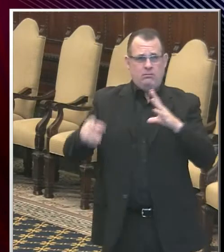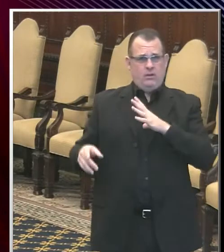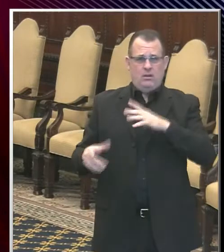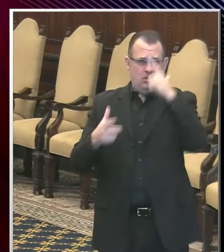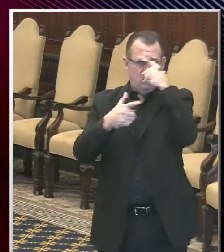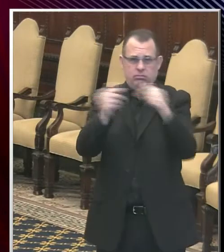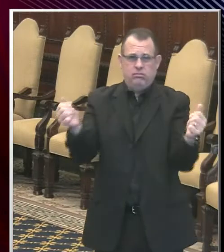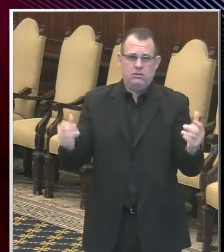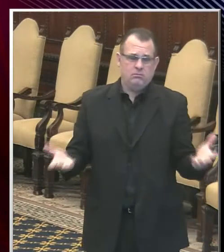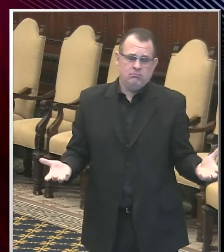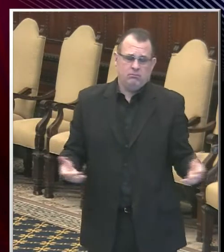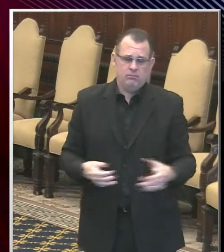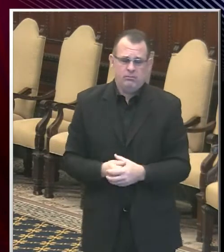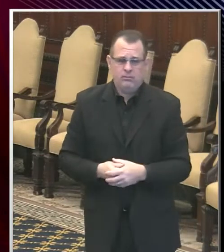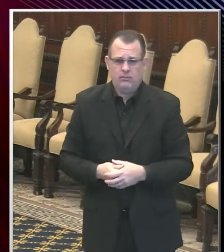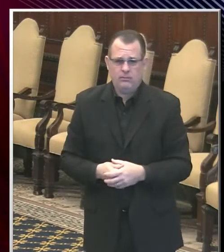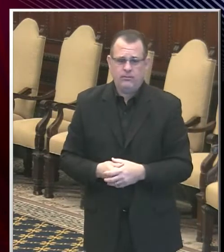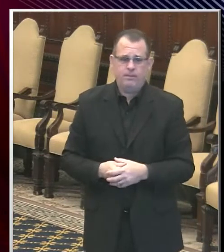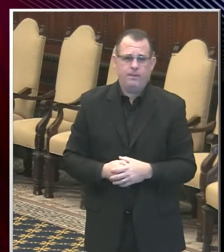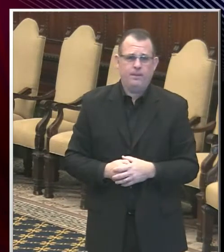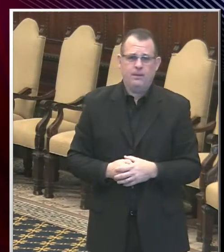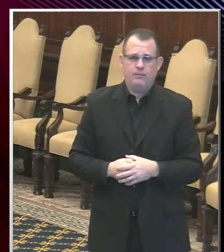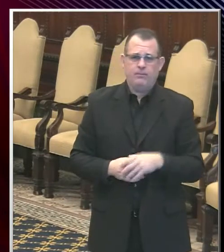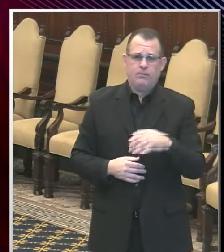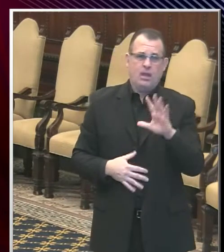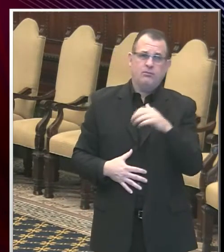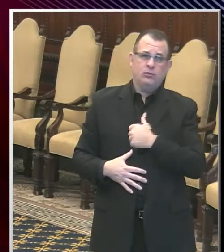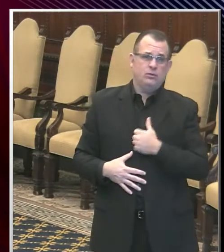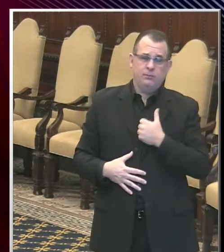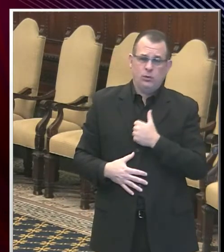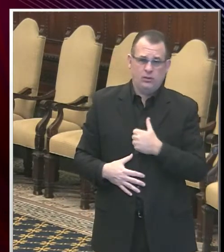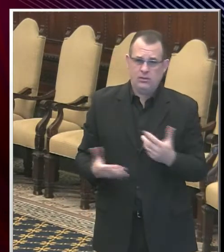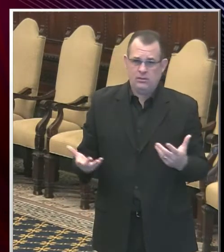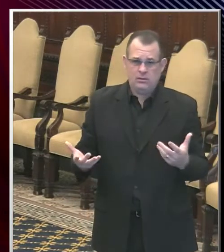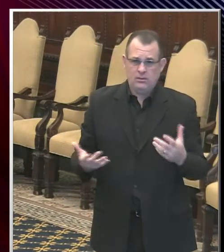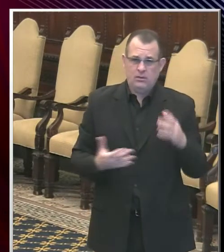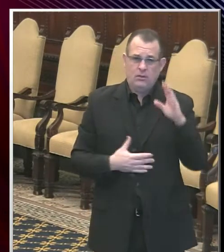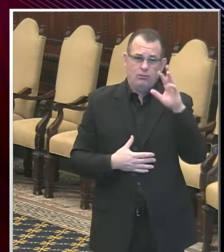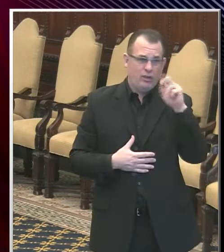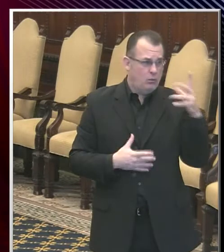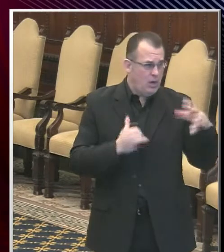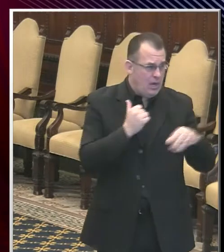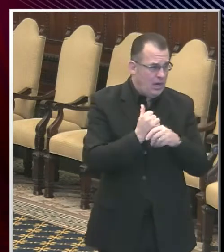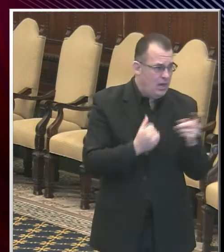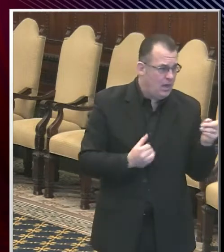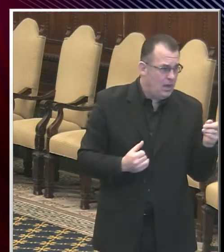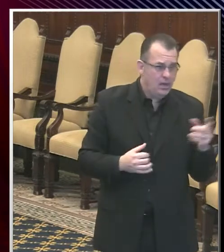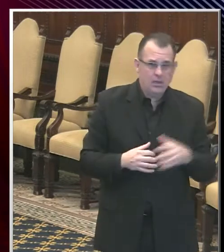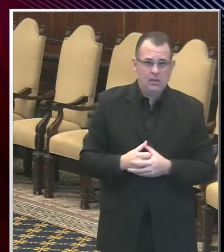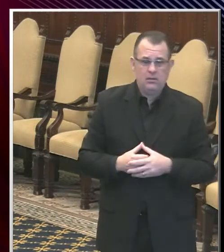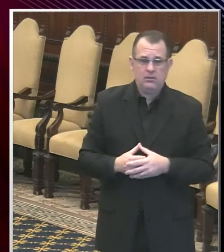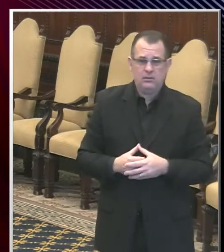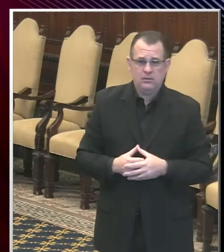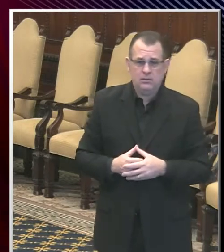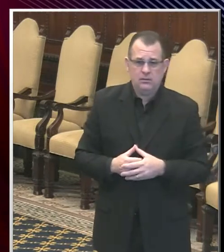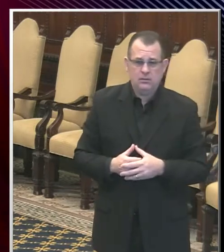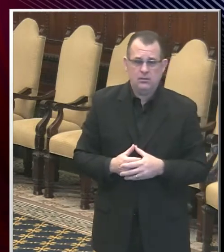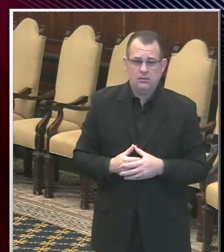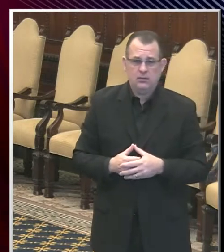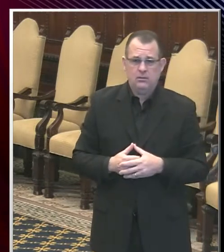Brian, and last question, I hope this... I'm sorry, I didn't know if Brian wanted to add to what the mayor was saying. He jumped in here.